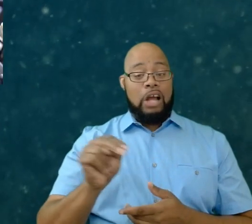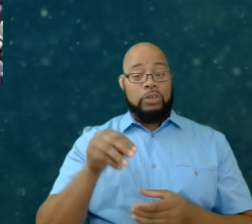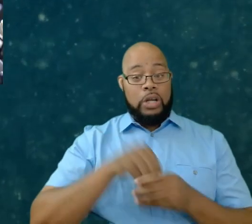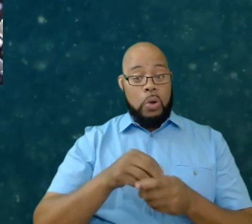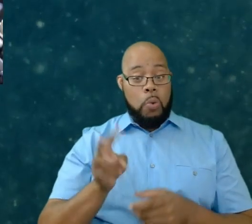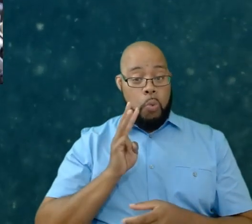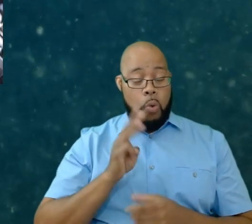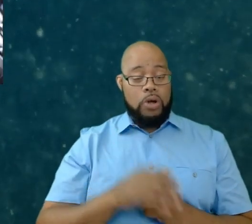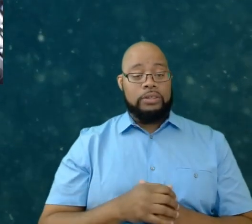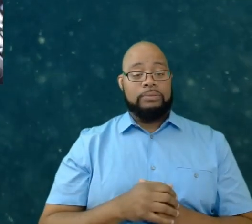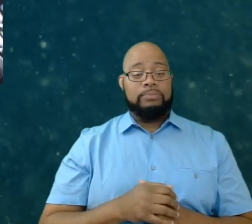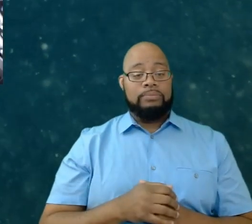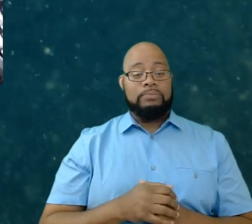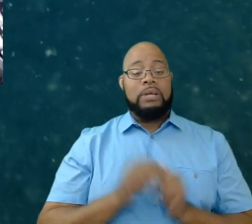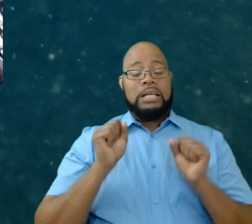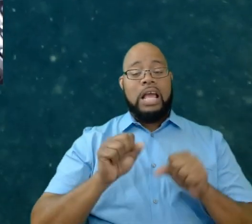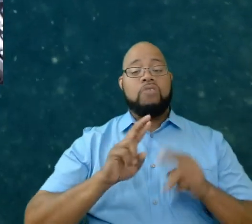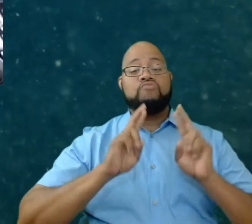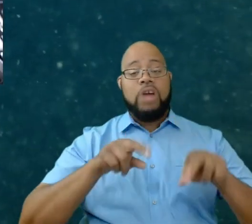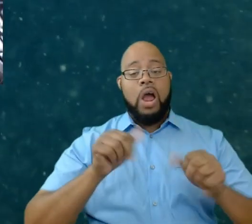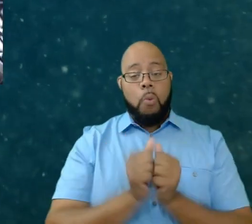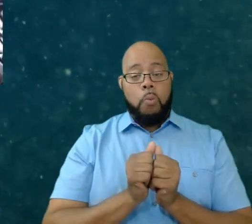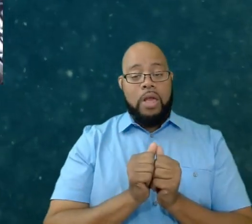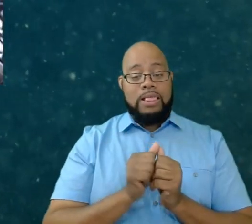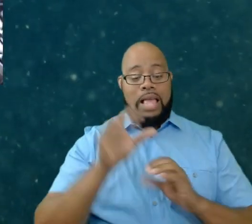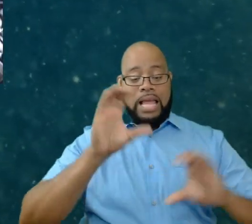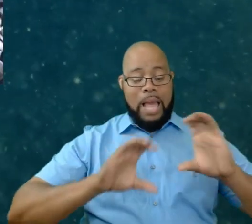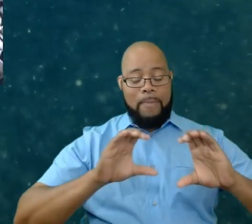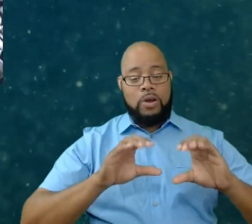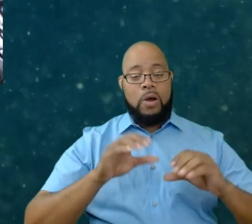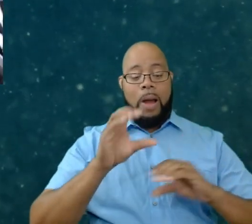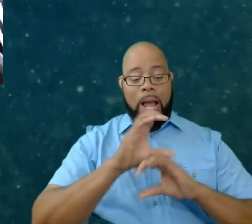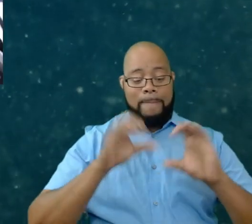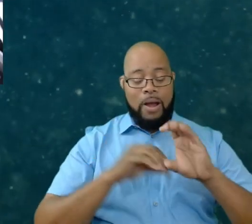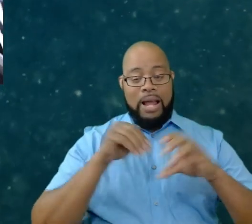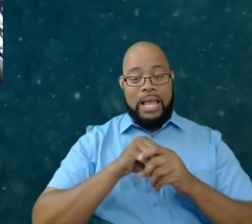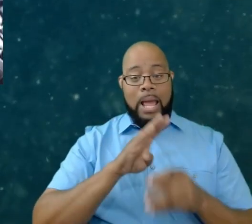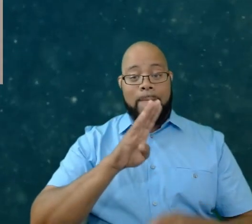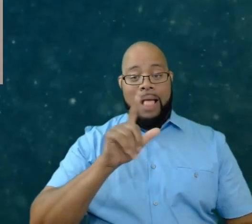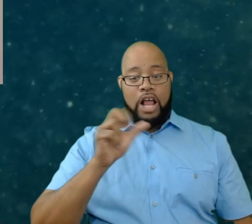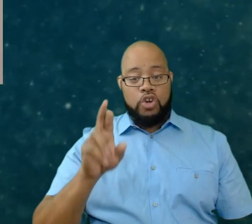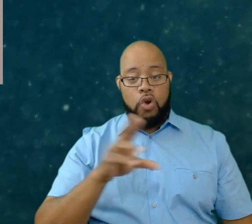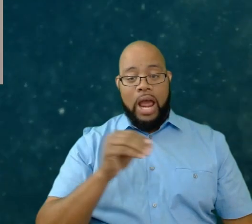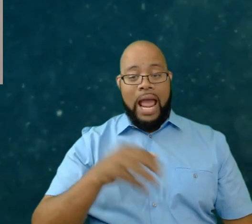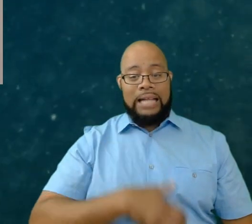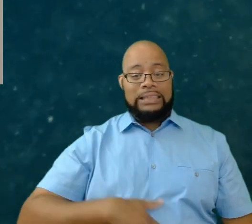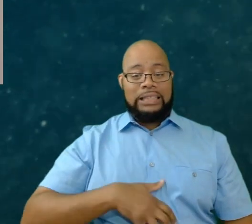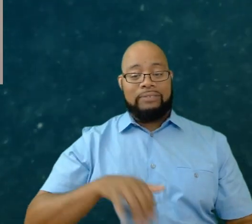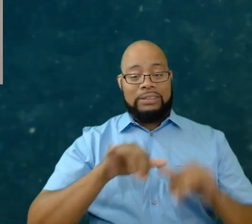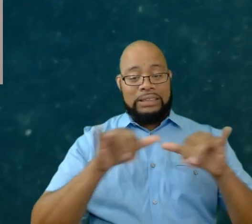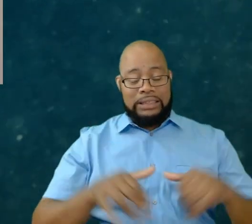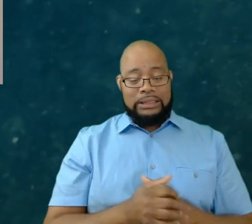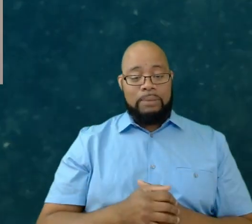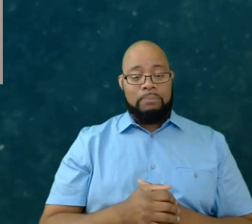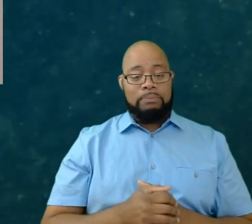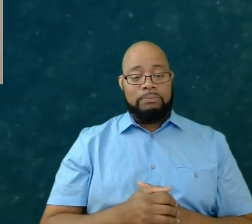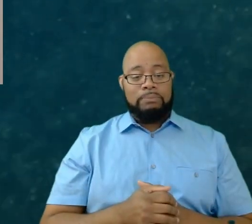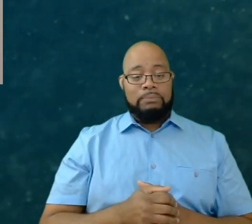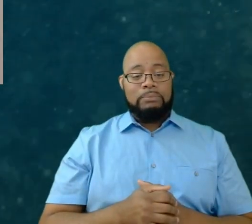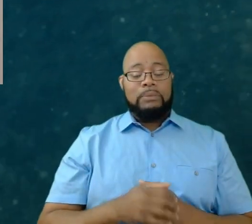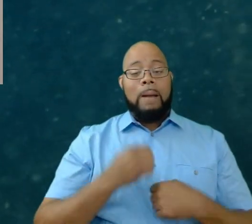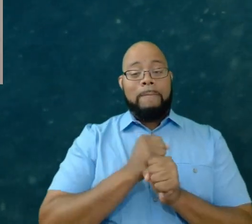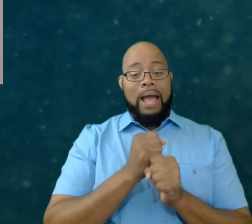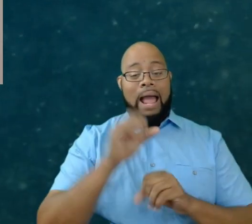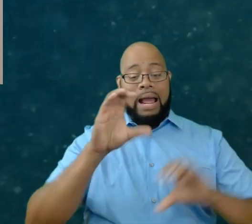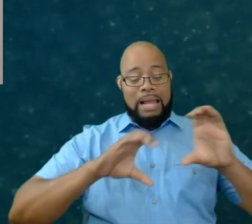the reduction of nitrate consumed in drinking water can react with organic chemical compounds in the bladder and the digestive system to